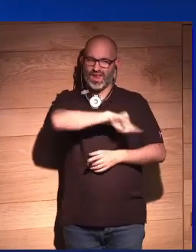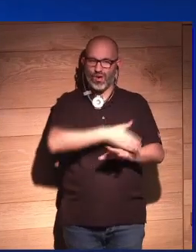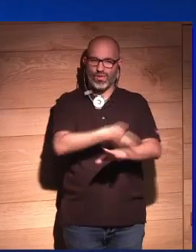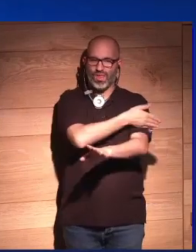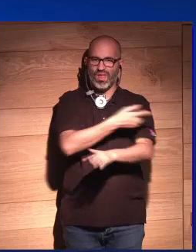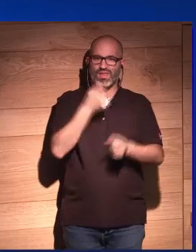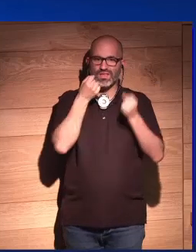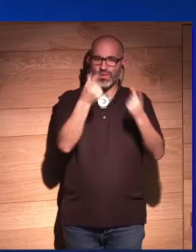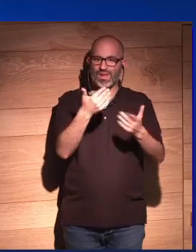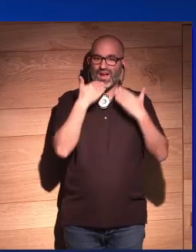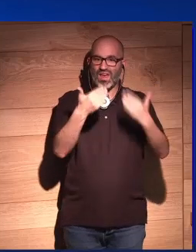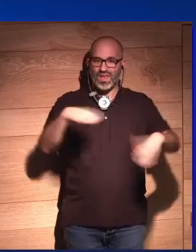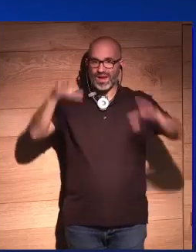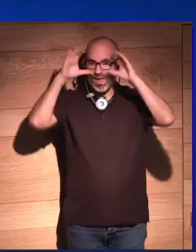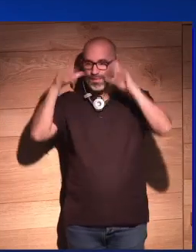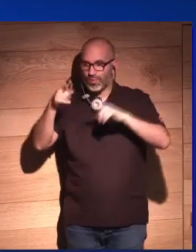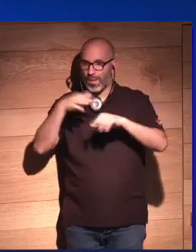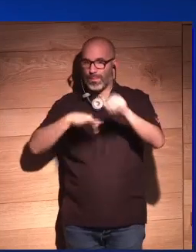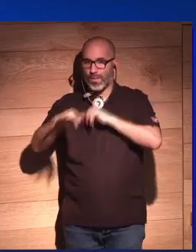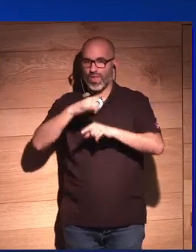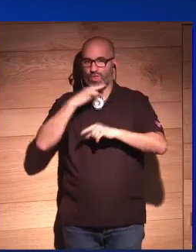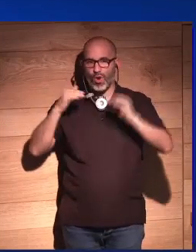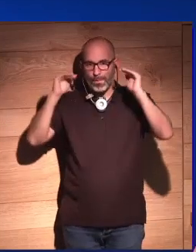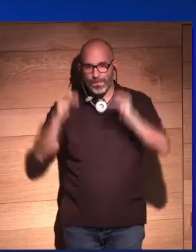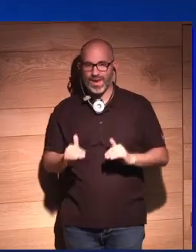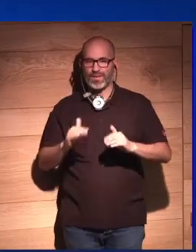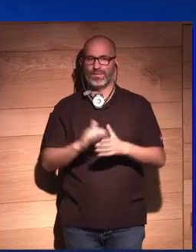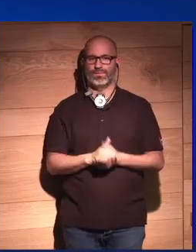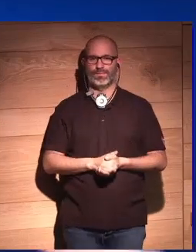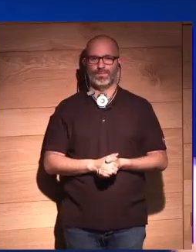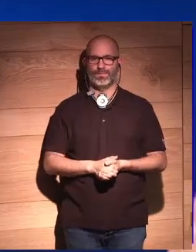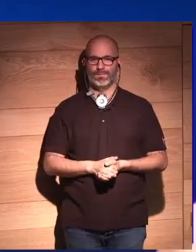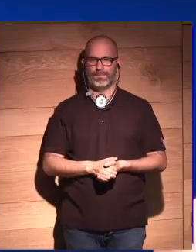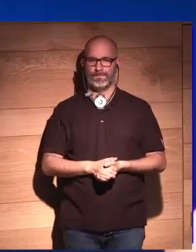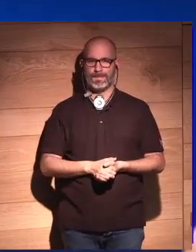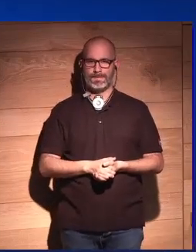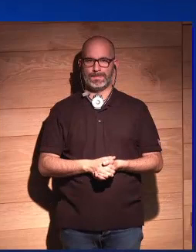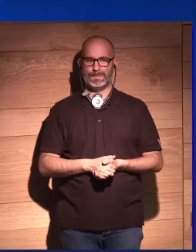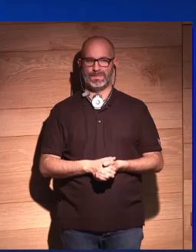feels. Now, it's all new. It's all brand new. It's all really interesting.